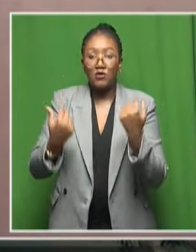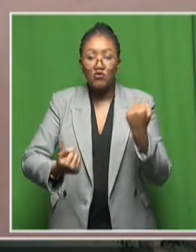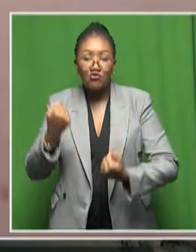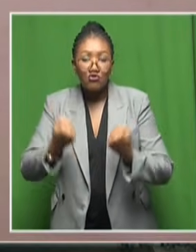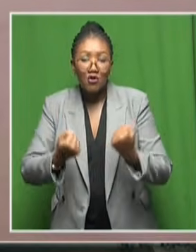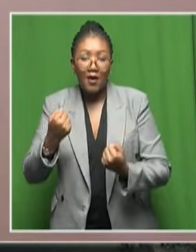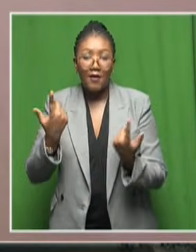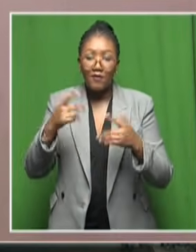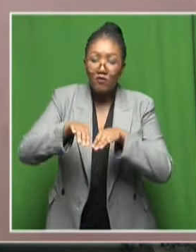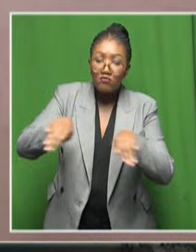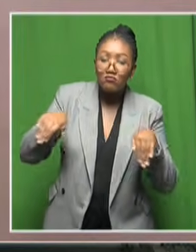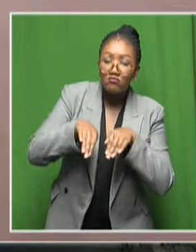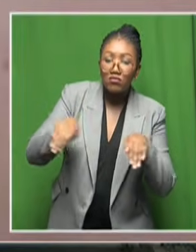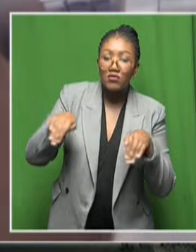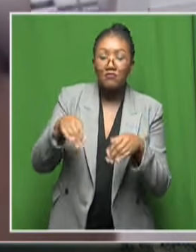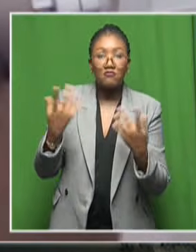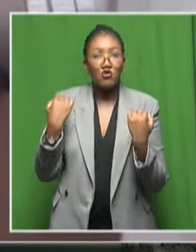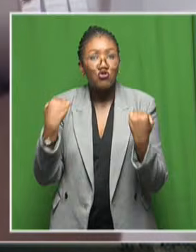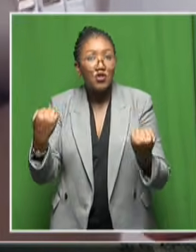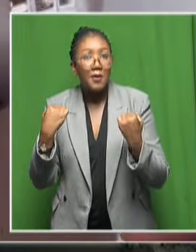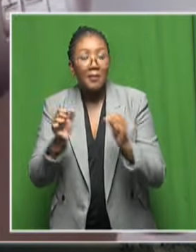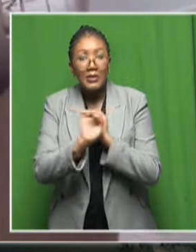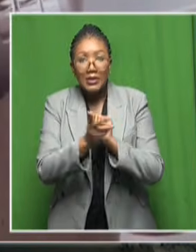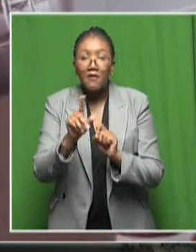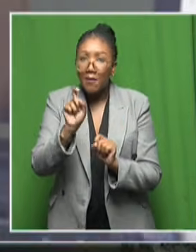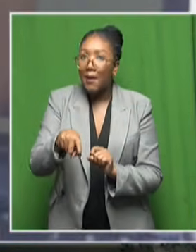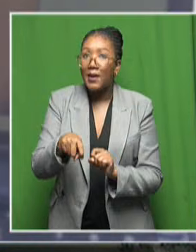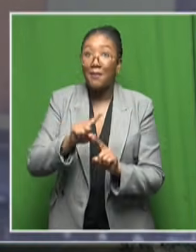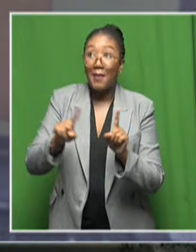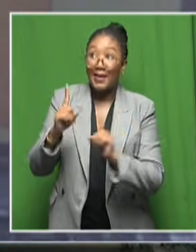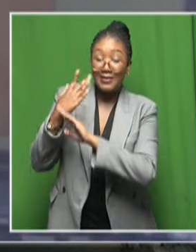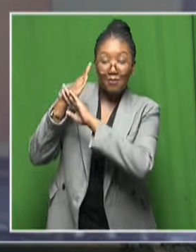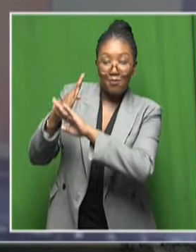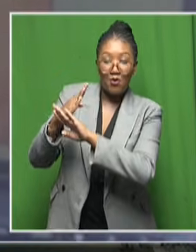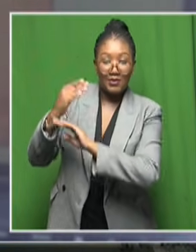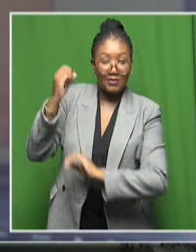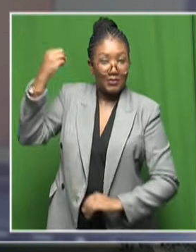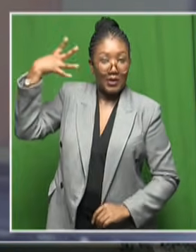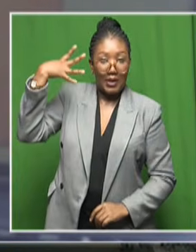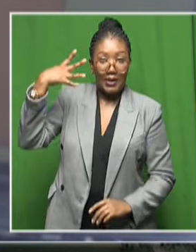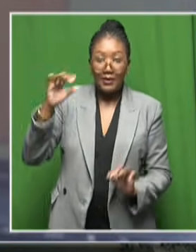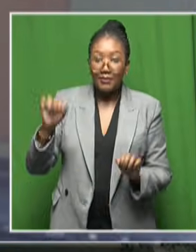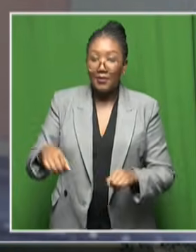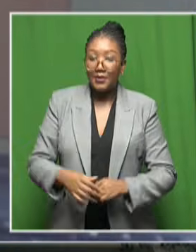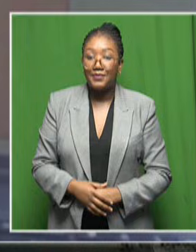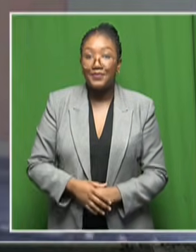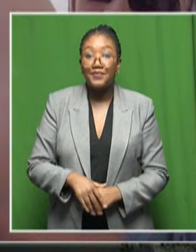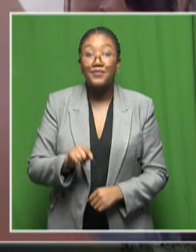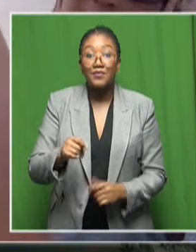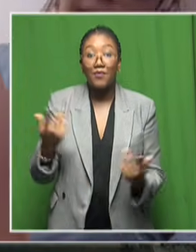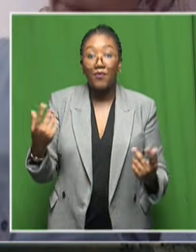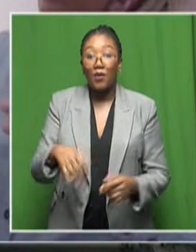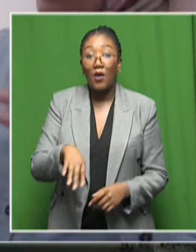so when I mentioned in the introduction that South Africa has one of the highest monitored